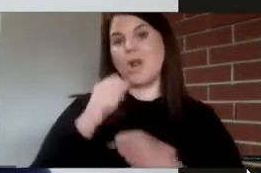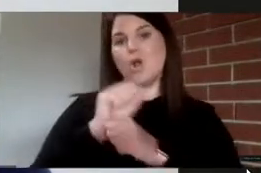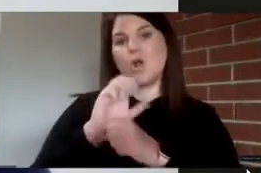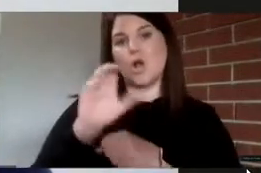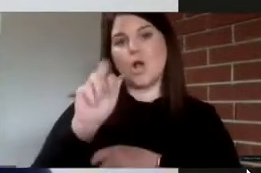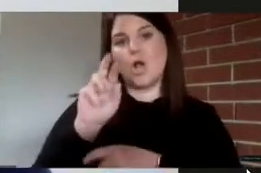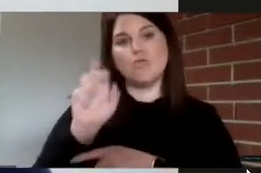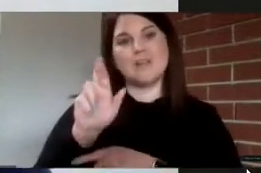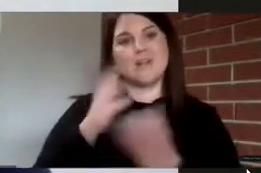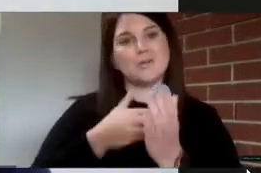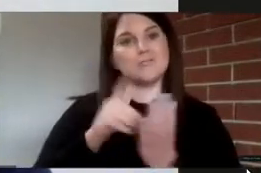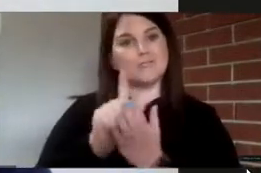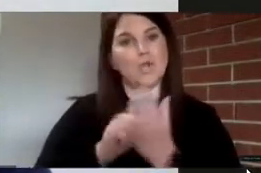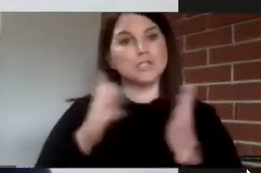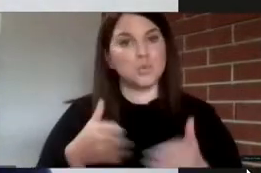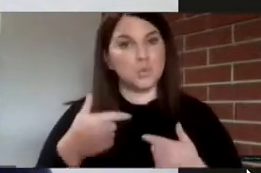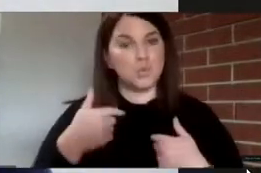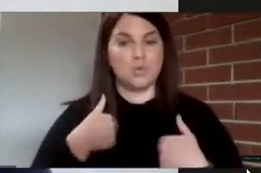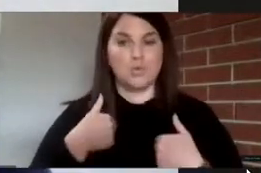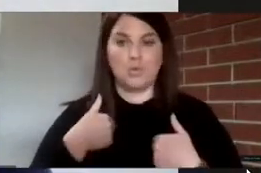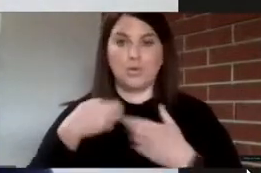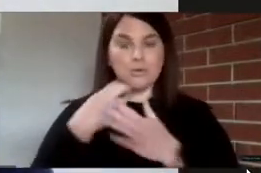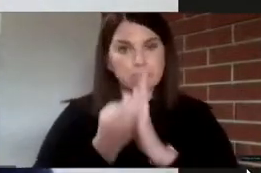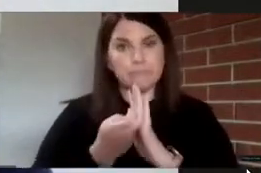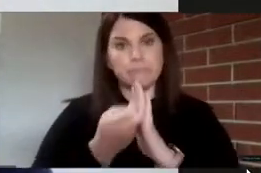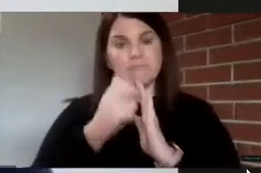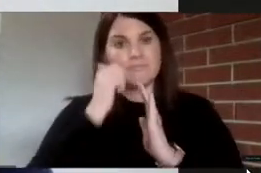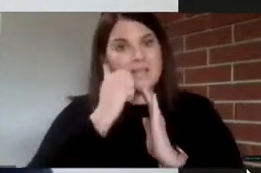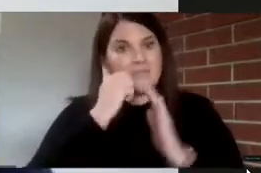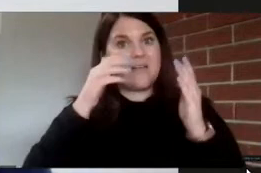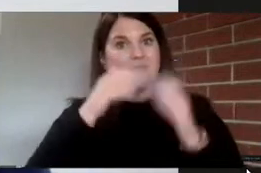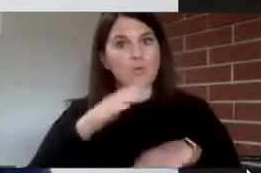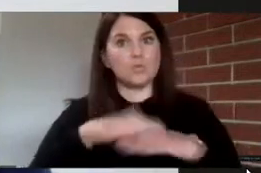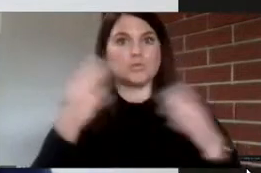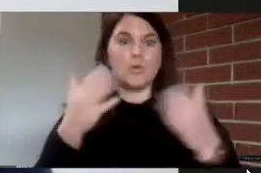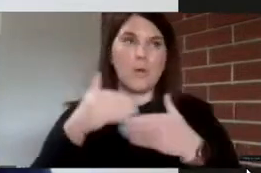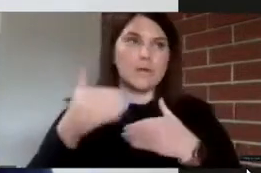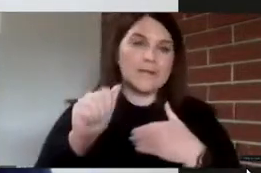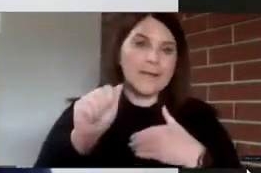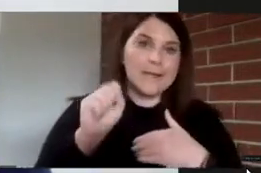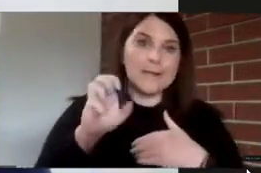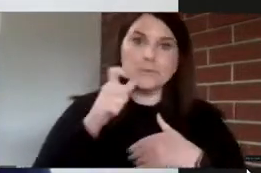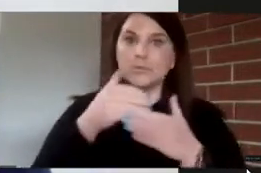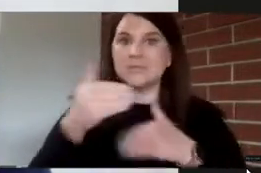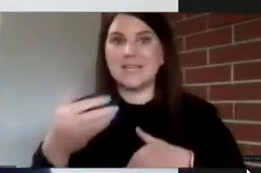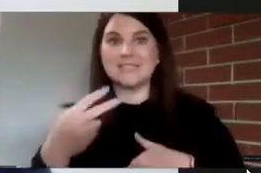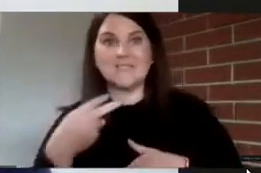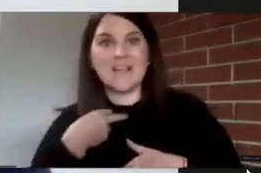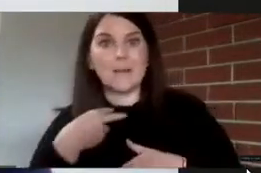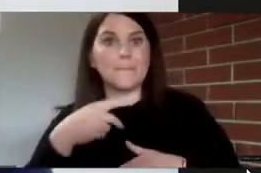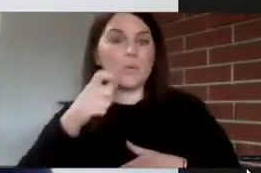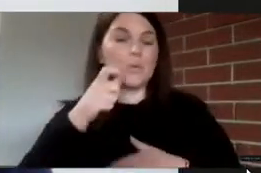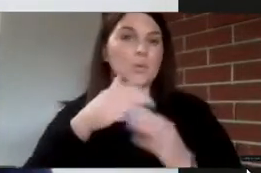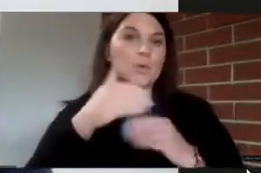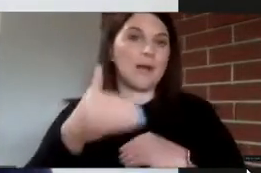sometimes in the trenches of the day-to-day focused on, what's the next case, who's the next victim to talk to, the